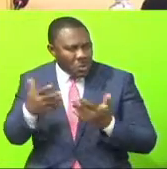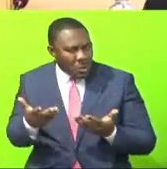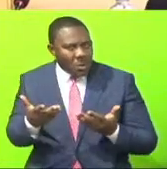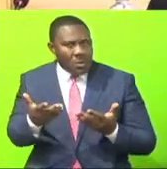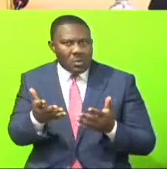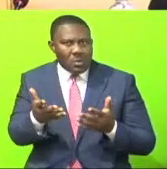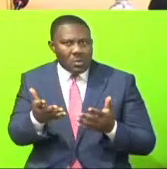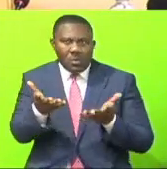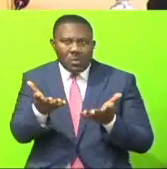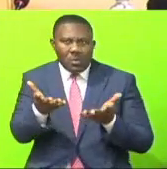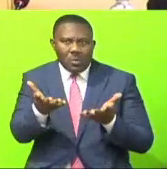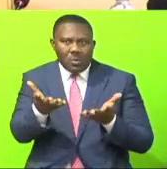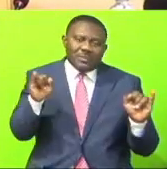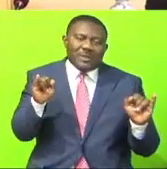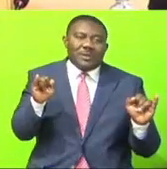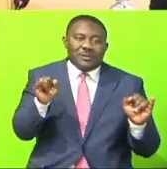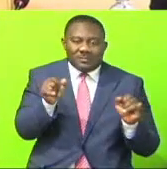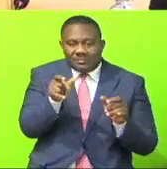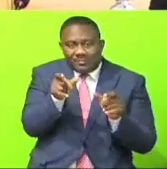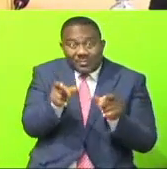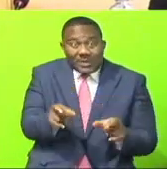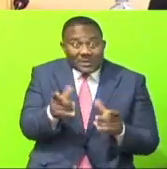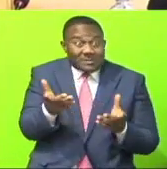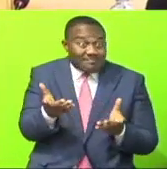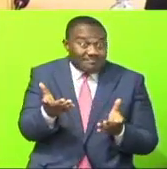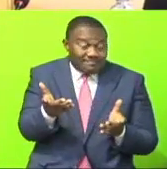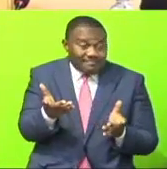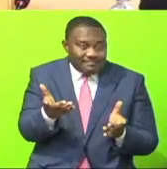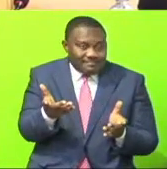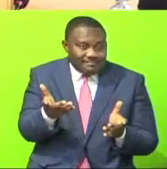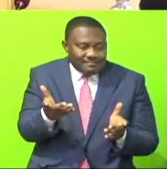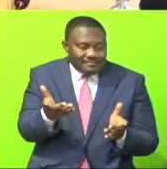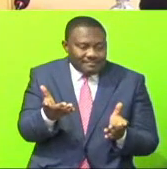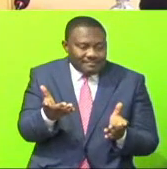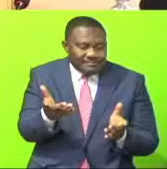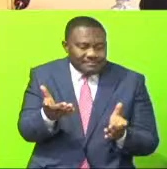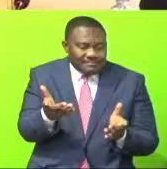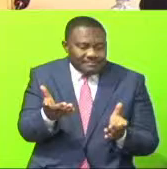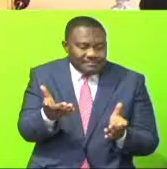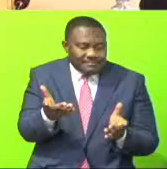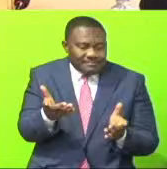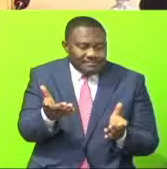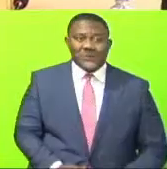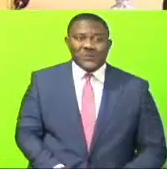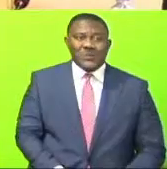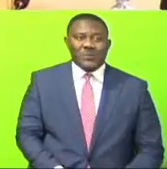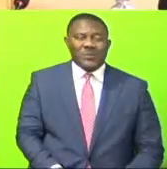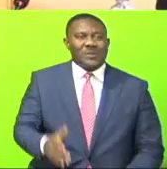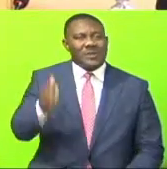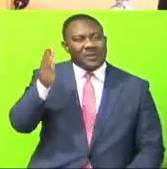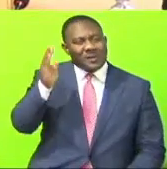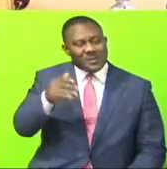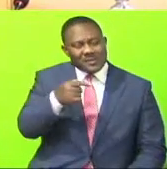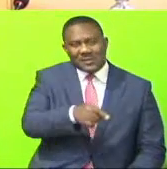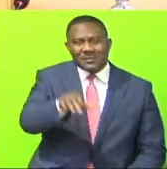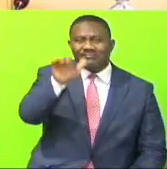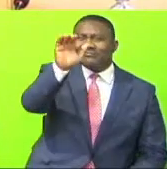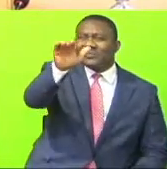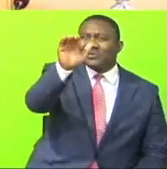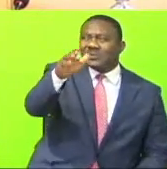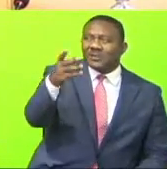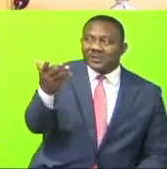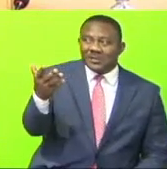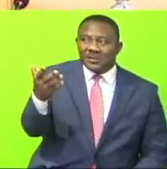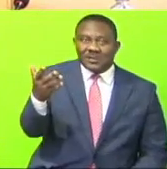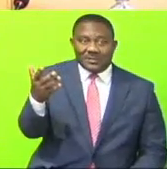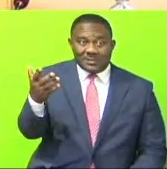an independent candidate. So in the circumstances, Mr. Speaker, the statement is just drawing your attention to